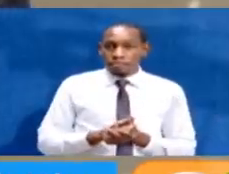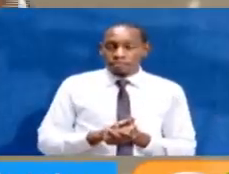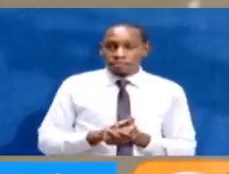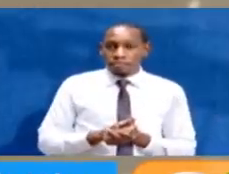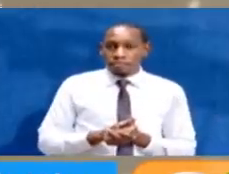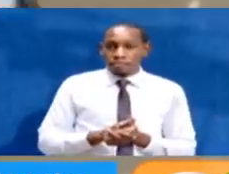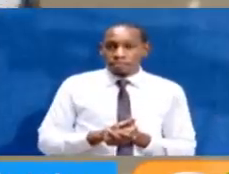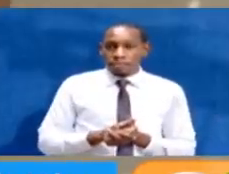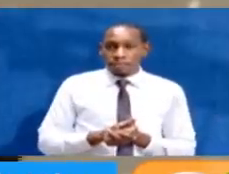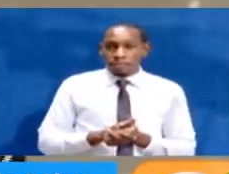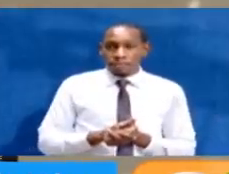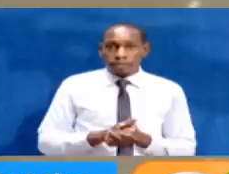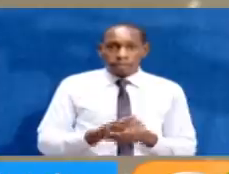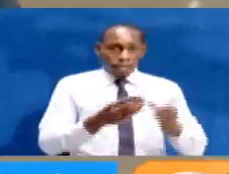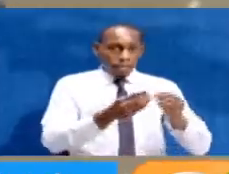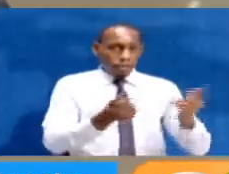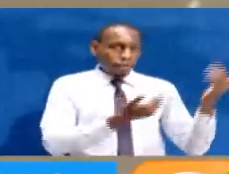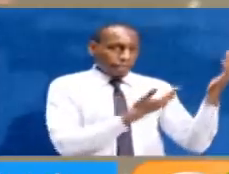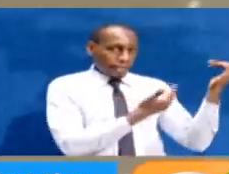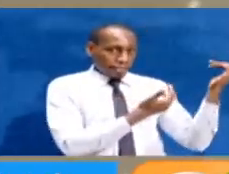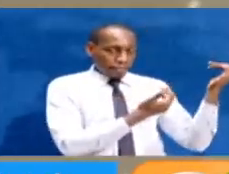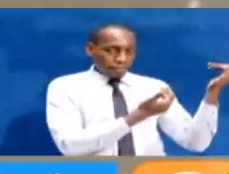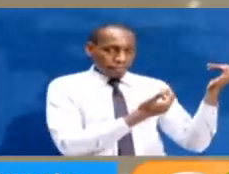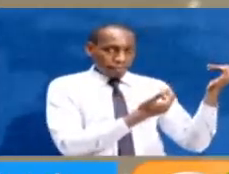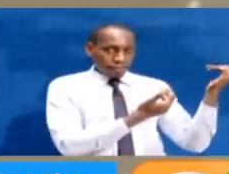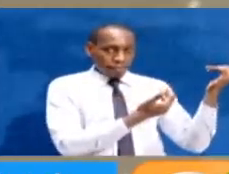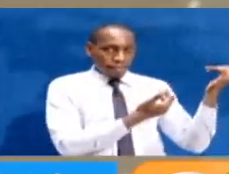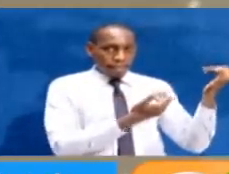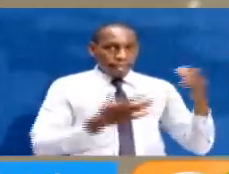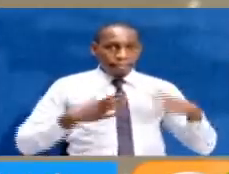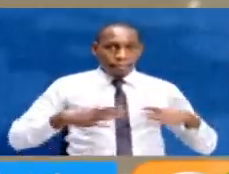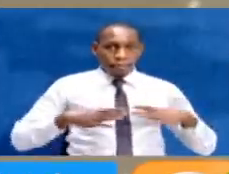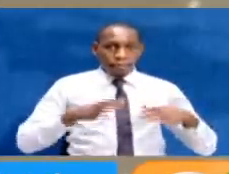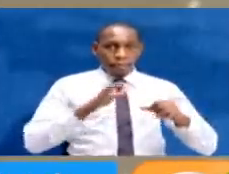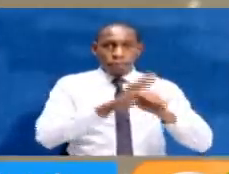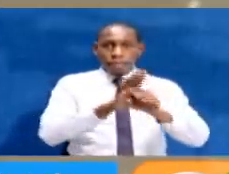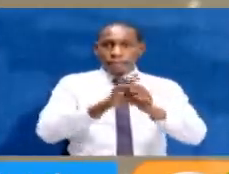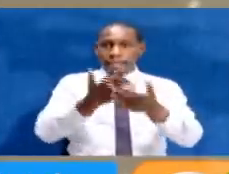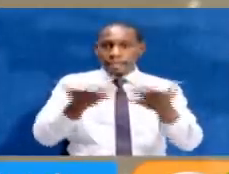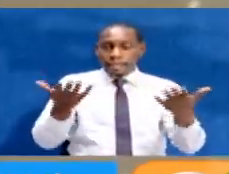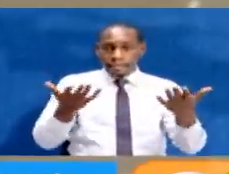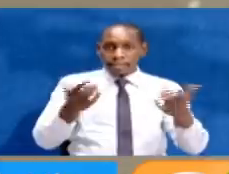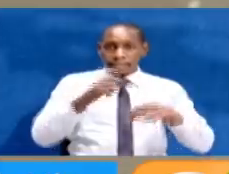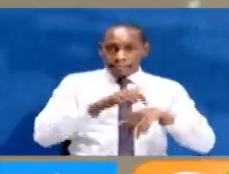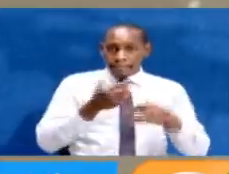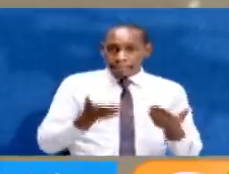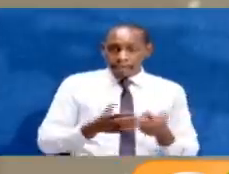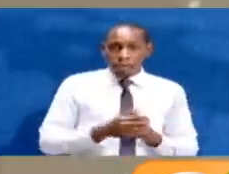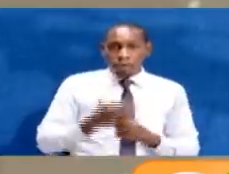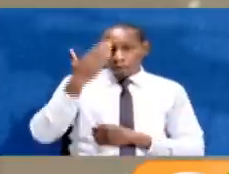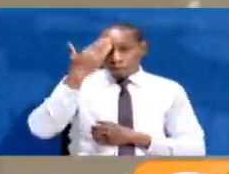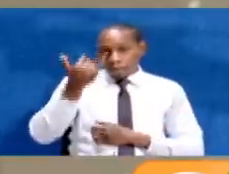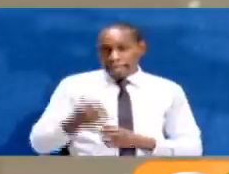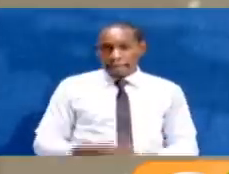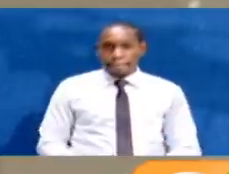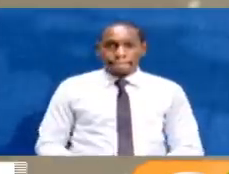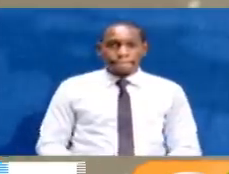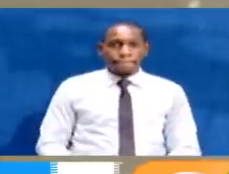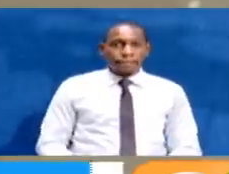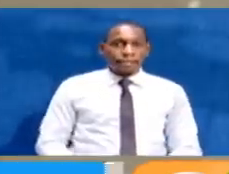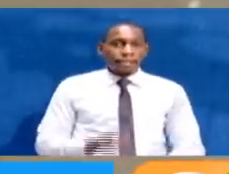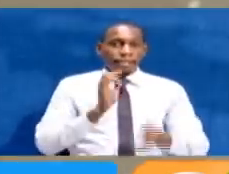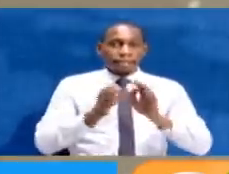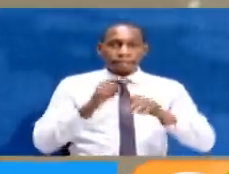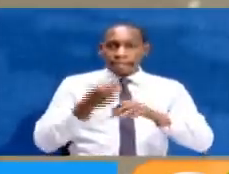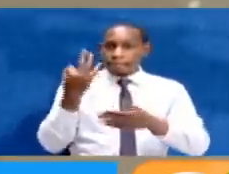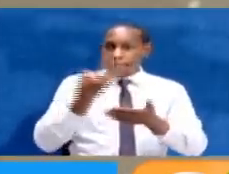the, you know, the expectation, the turnout that is huge for the time being? Because if you're talking